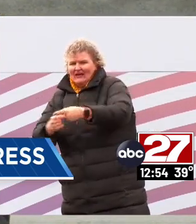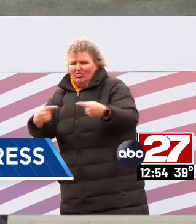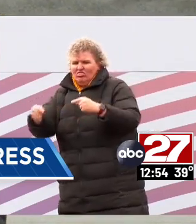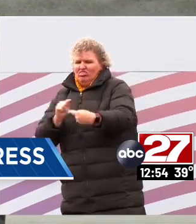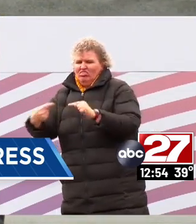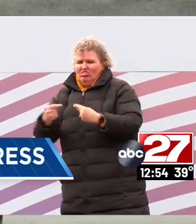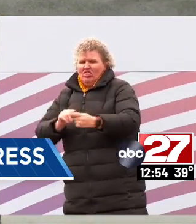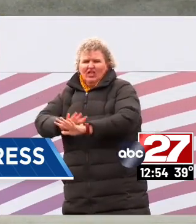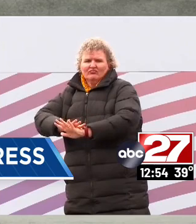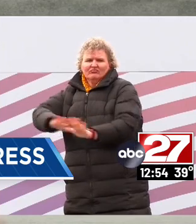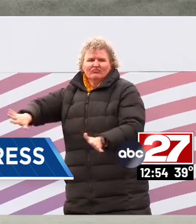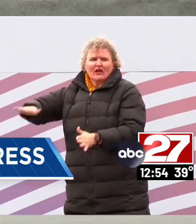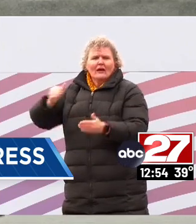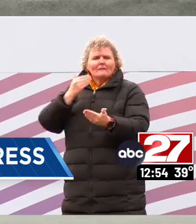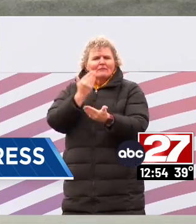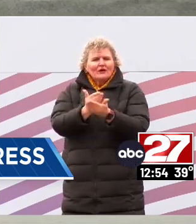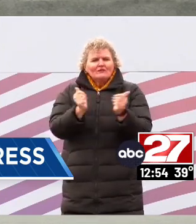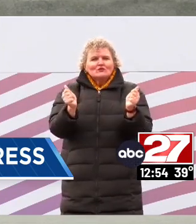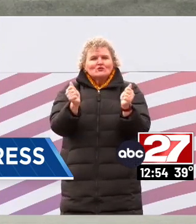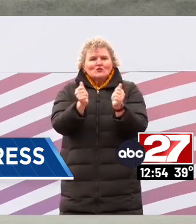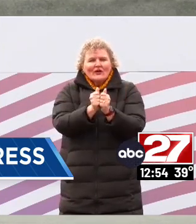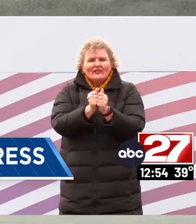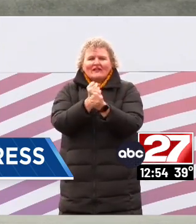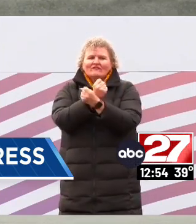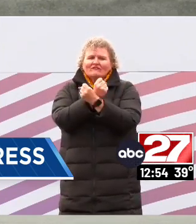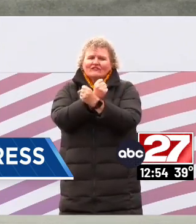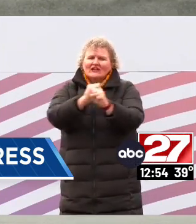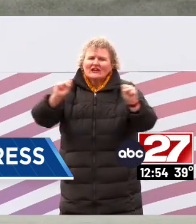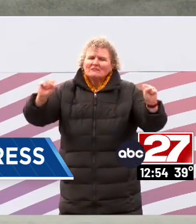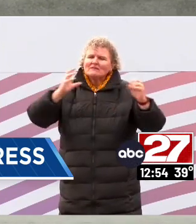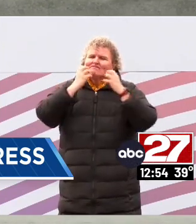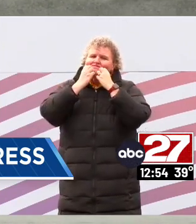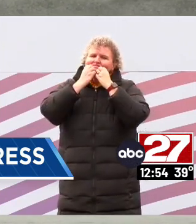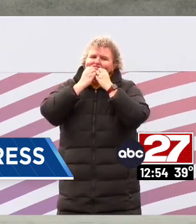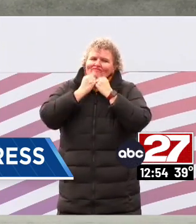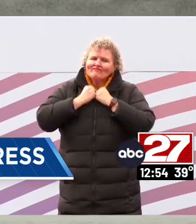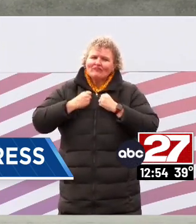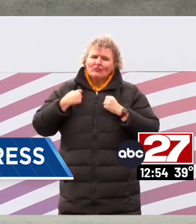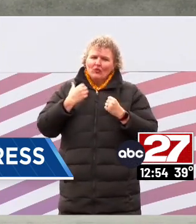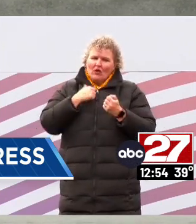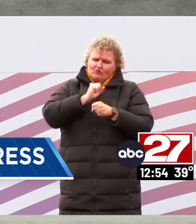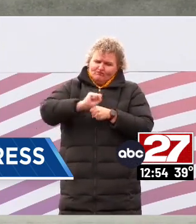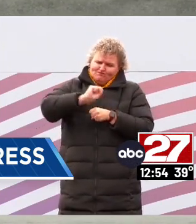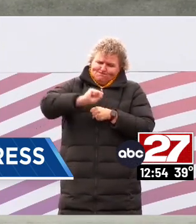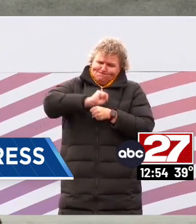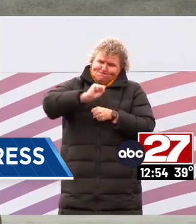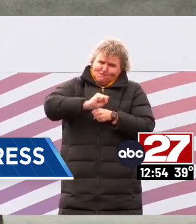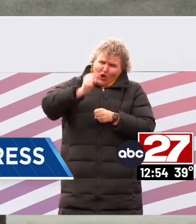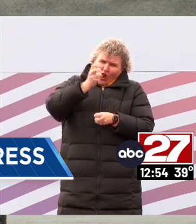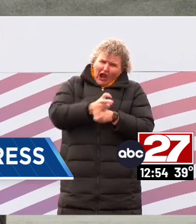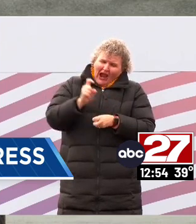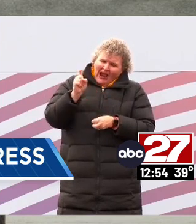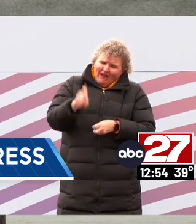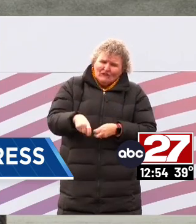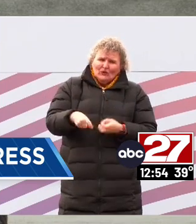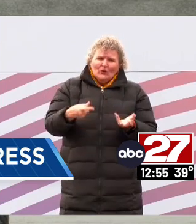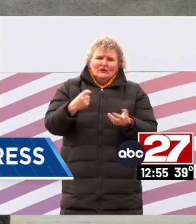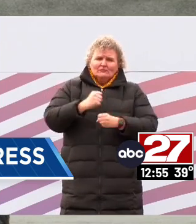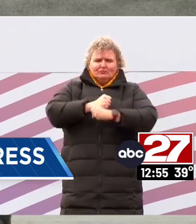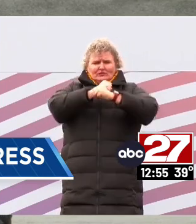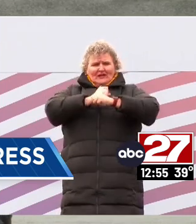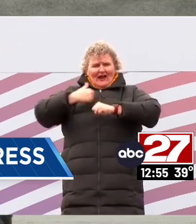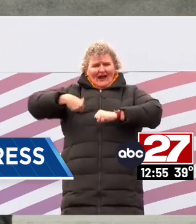we value our freedoms and that we are willing to do the hard work necessary to protect our